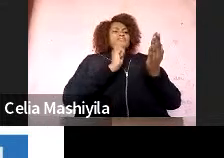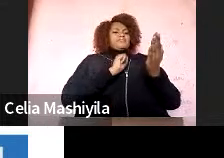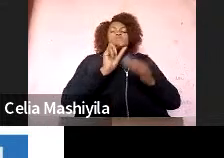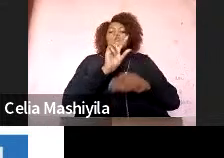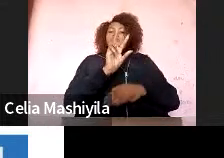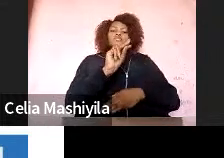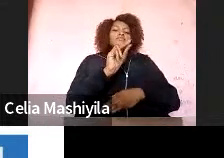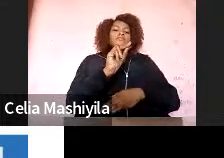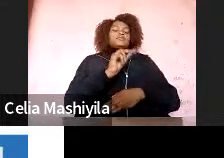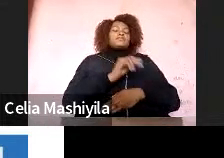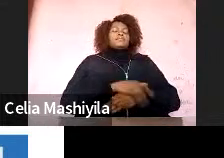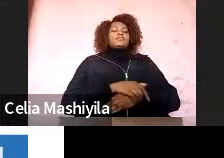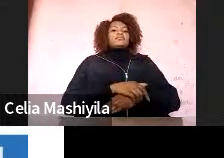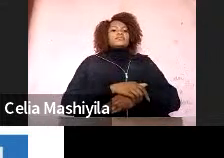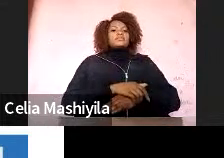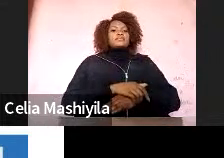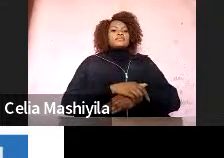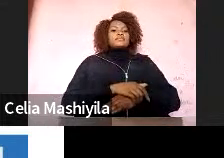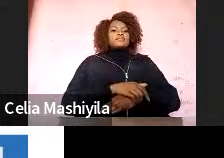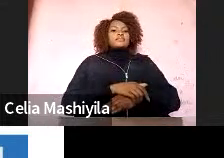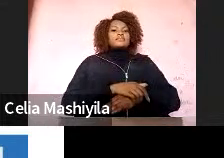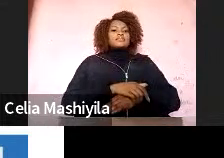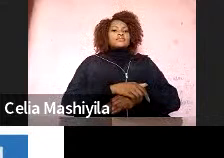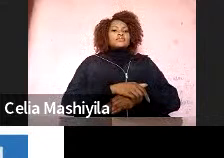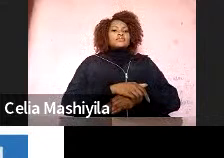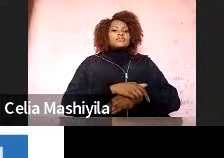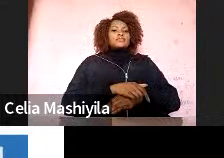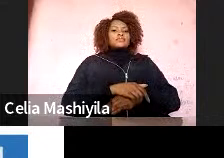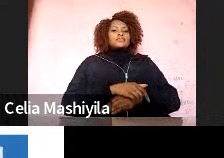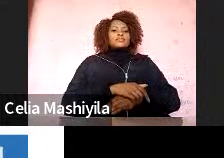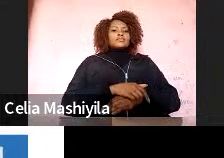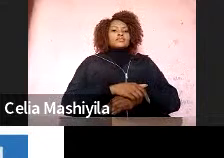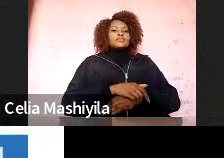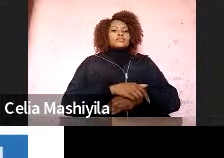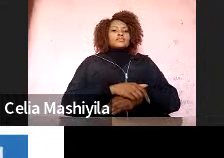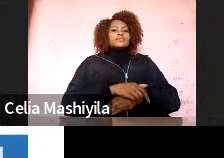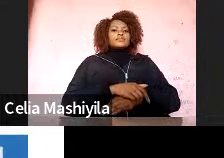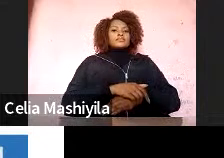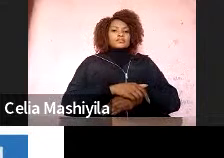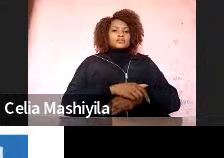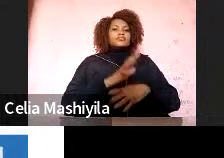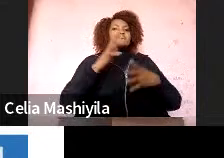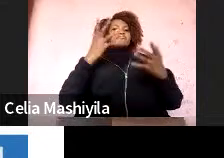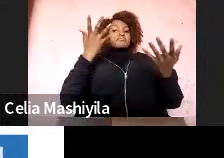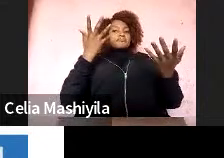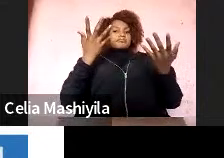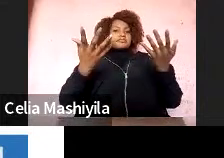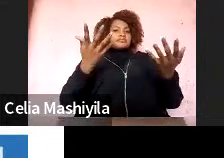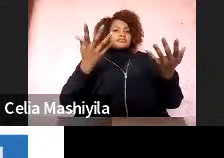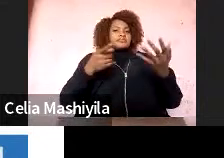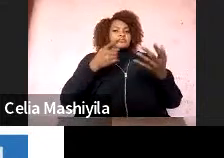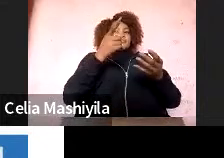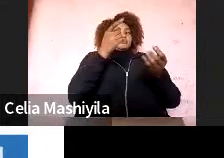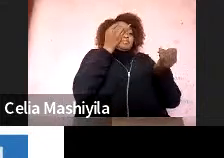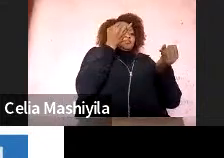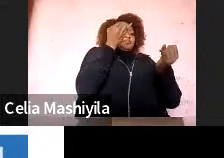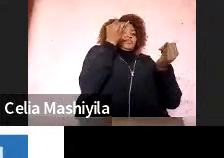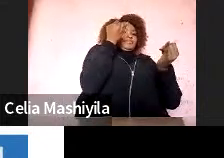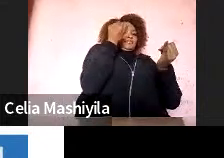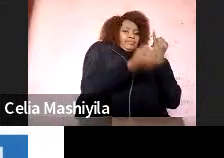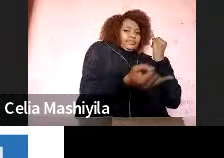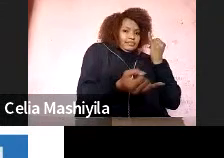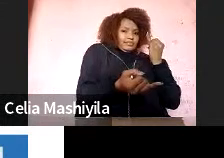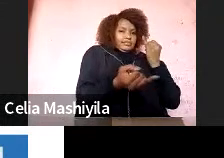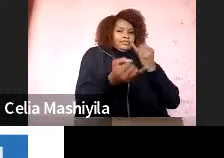appeal if you are appealing on a form which is designed by SARS. We have got a form